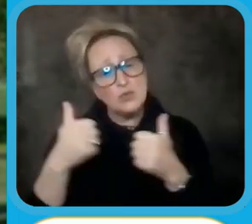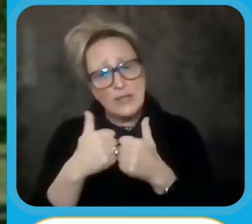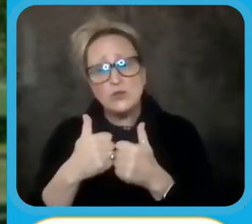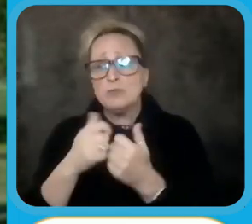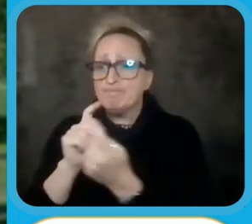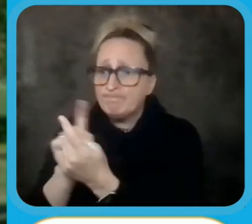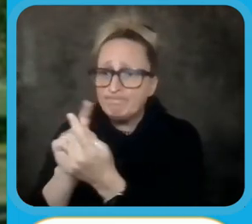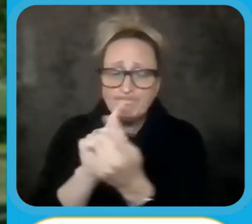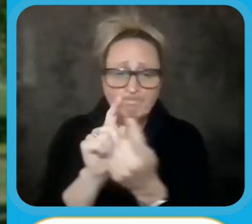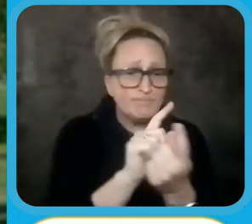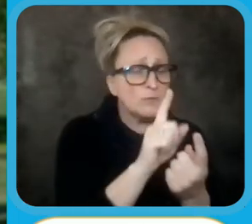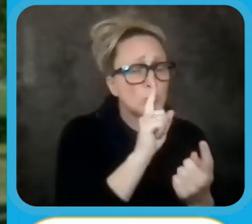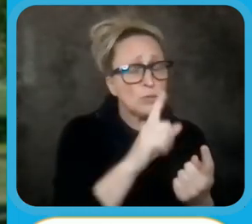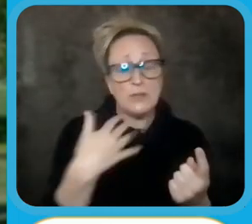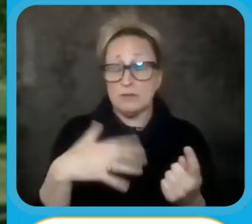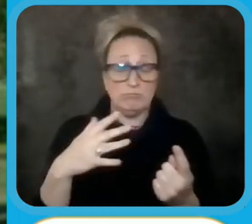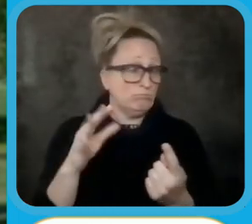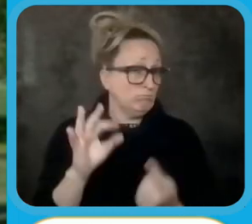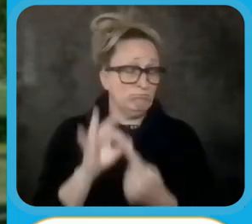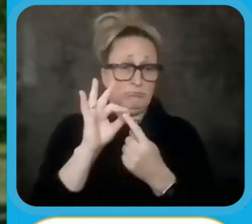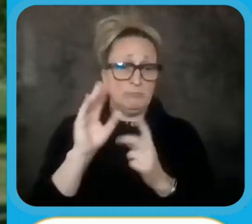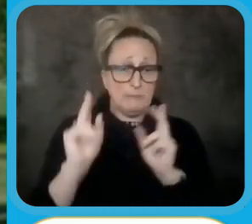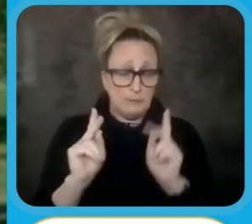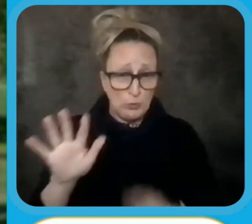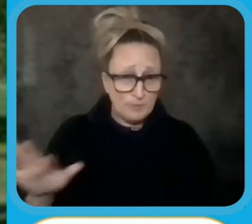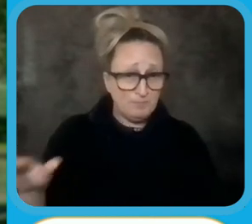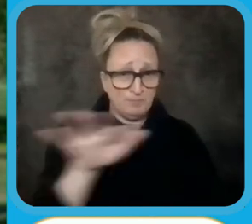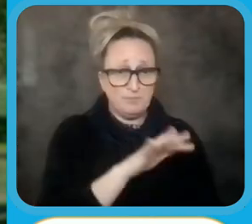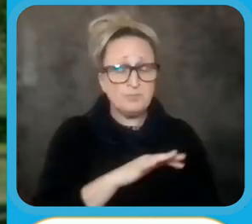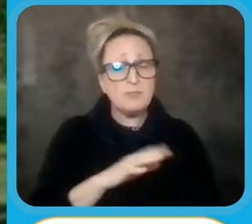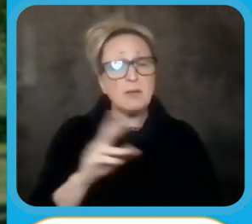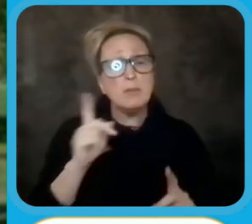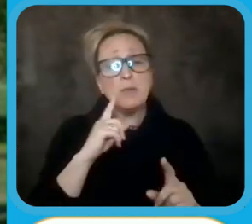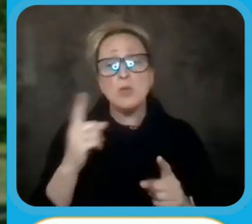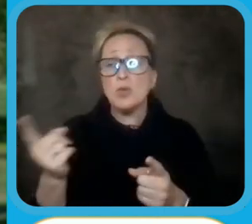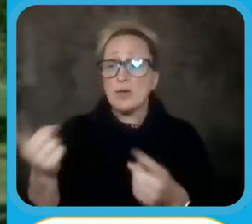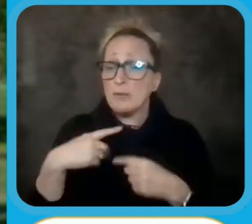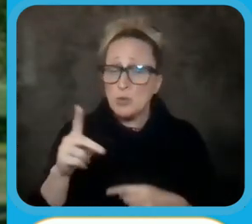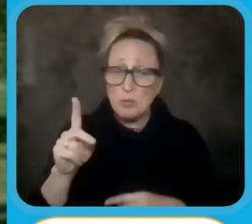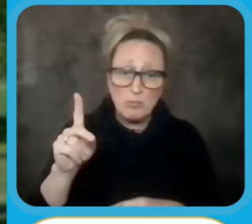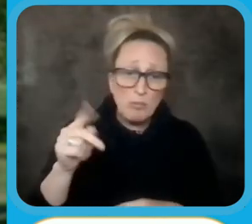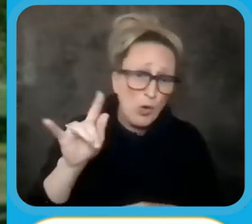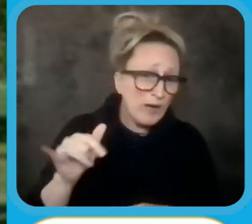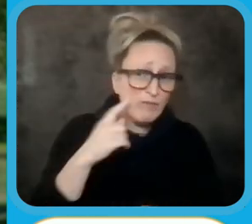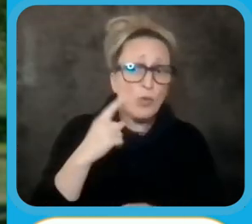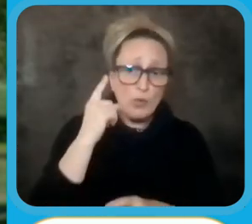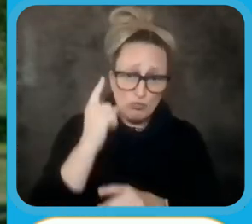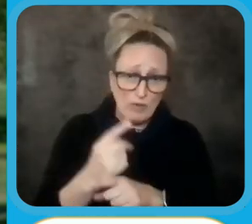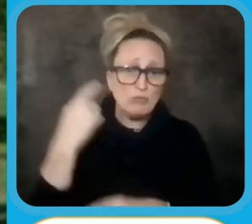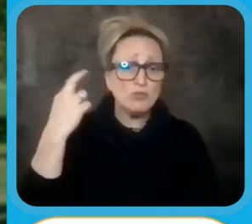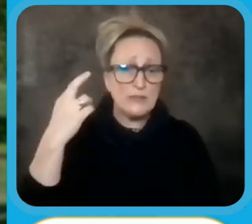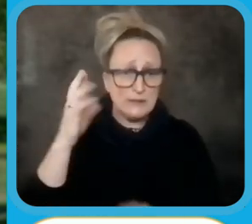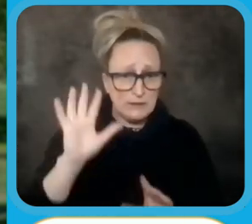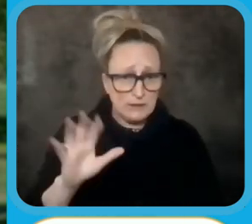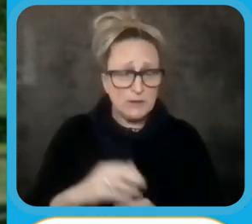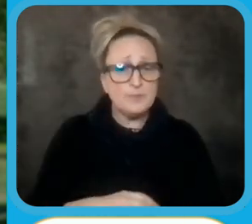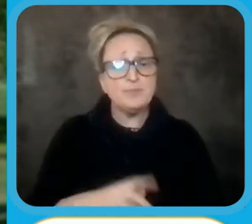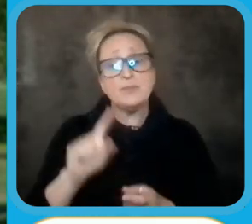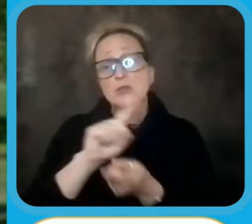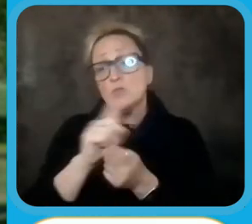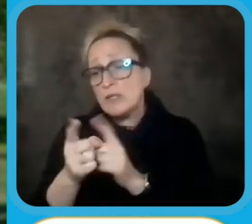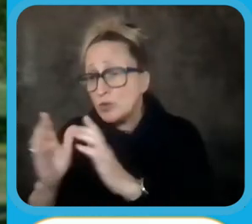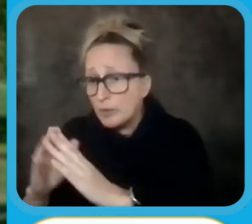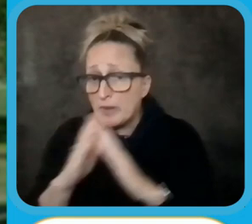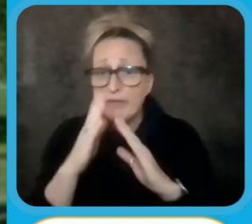some truly extraordinary people, folks who've come to our party for all of the right reasons, to change their communities